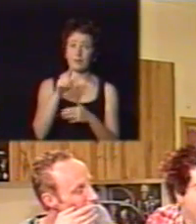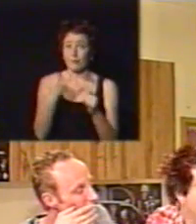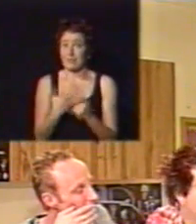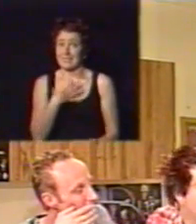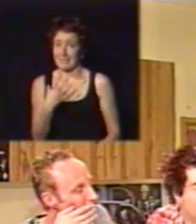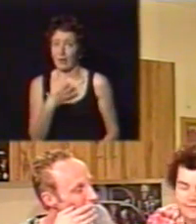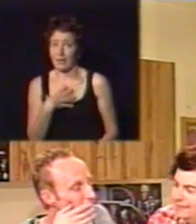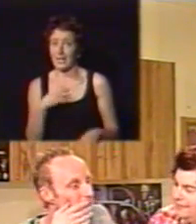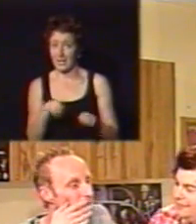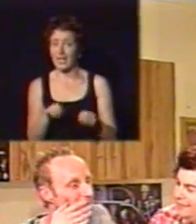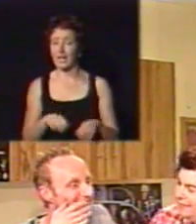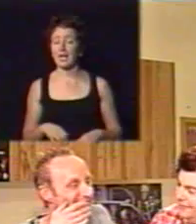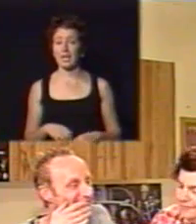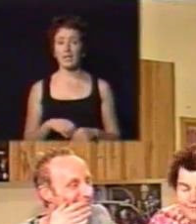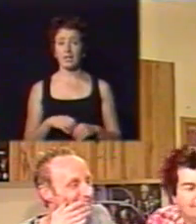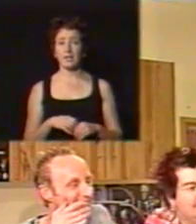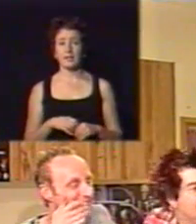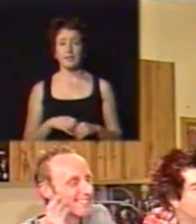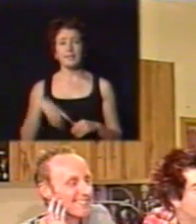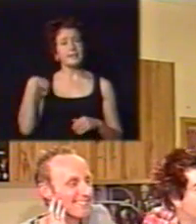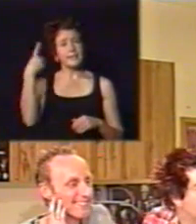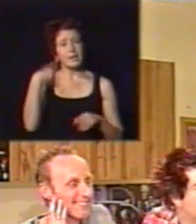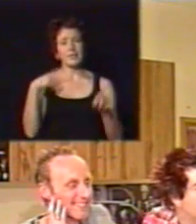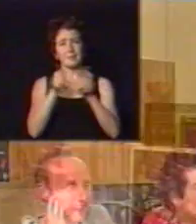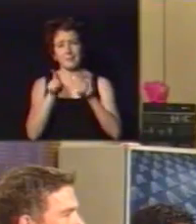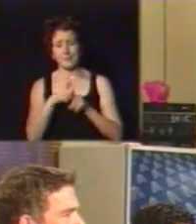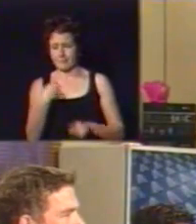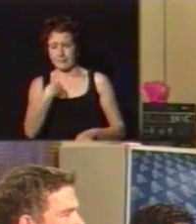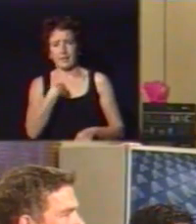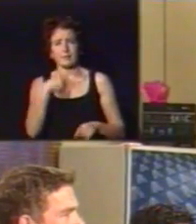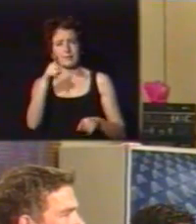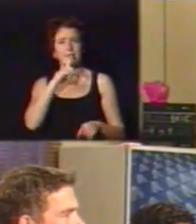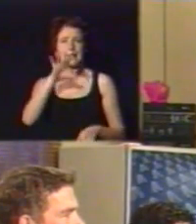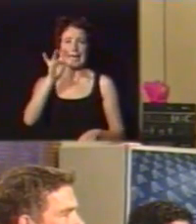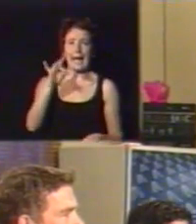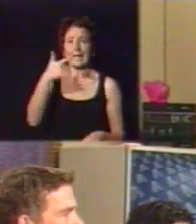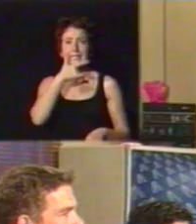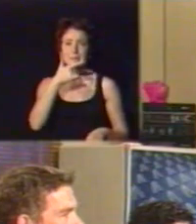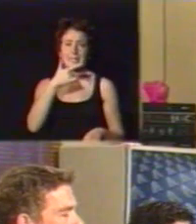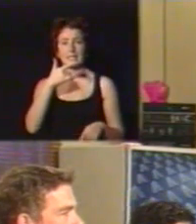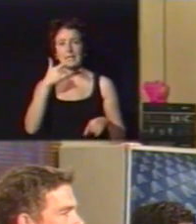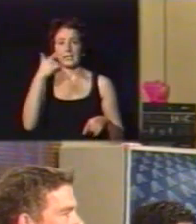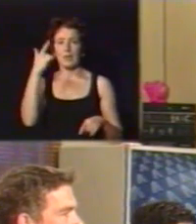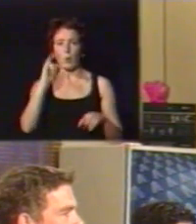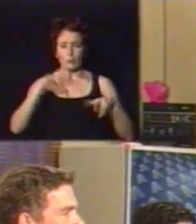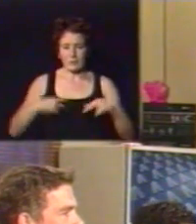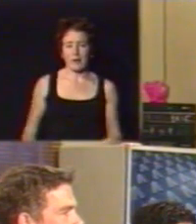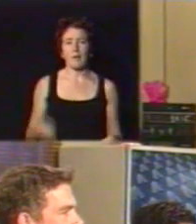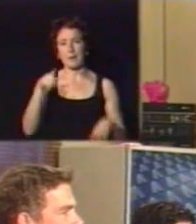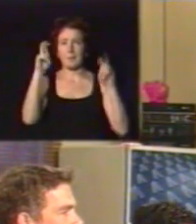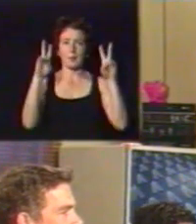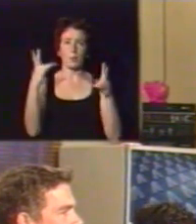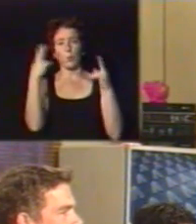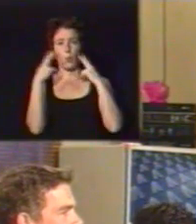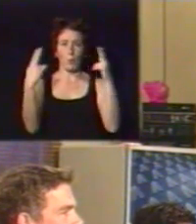when you think about it, isn't it? It sounds like, to me, that the sort of prejudice that says gay and lesbian isn't normal or transgender, it's almost like the same thing's coming